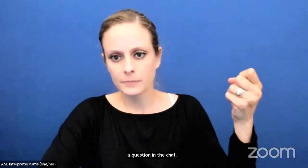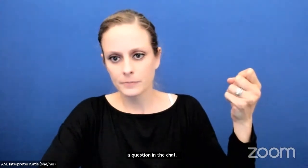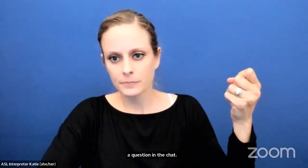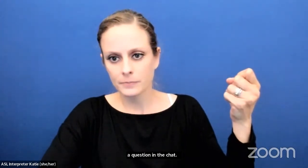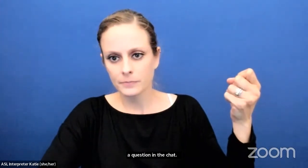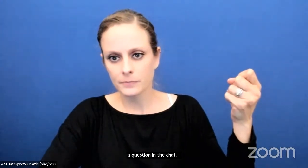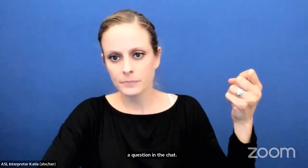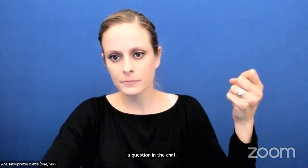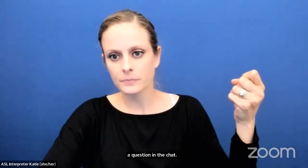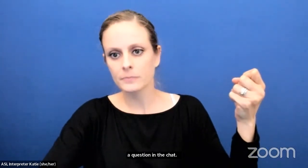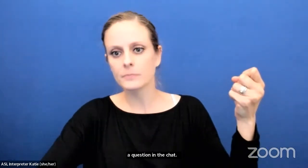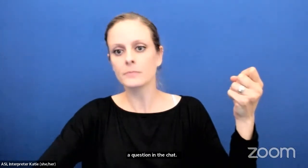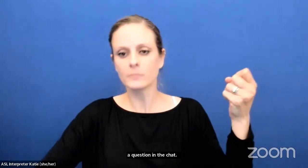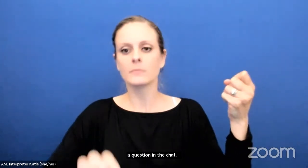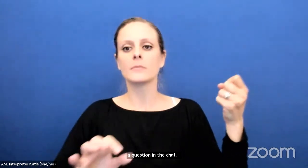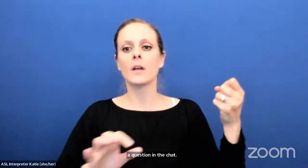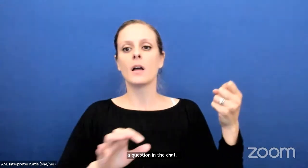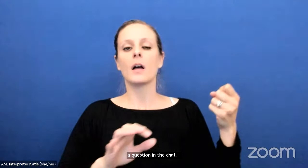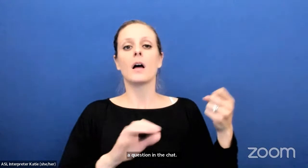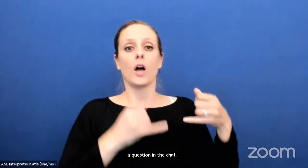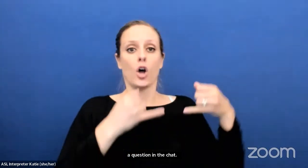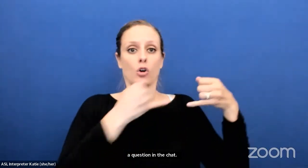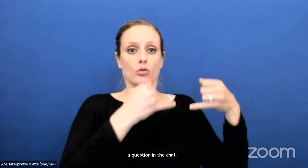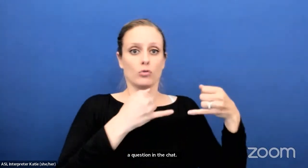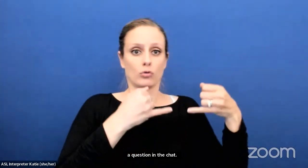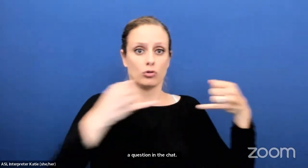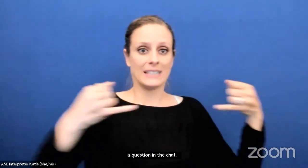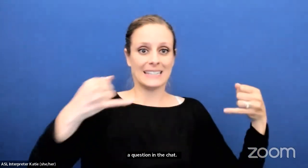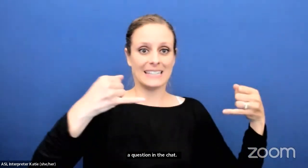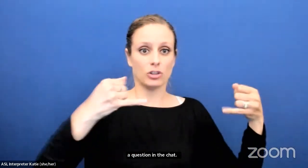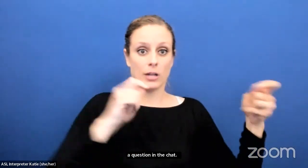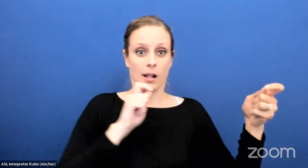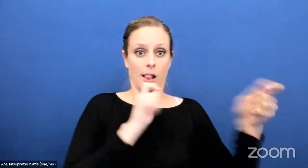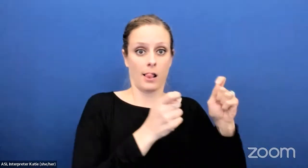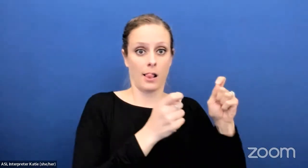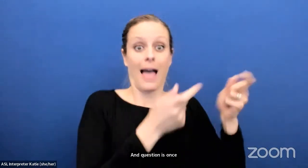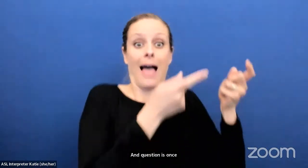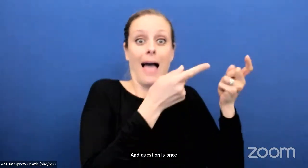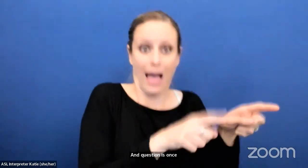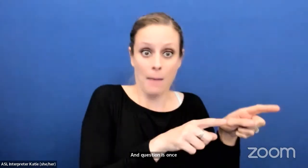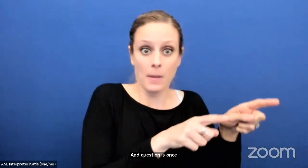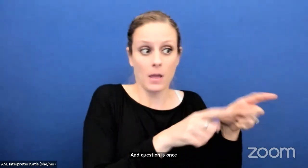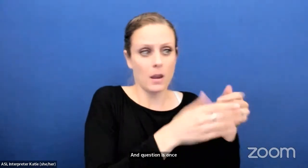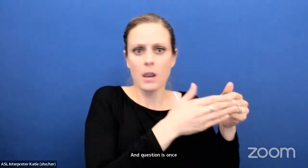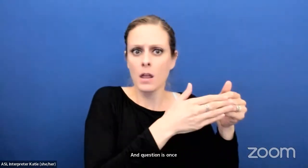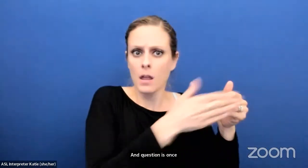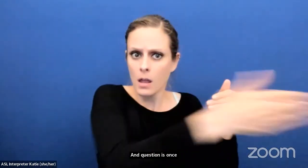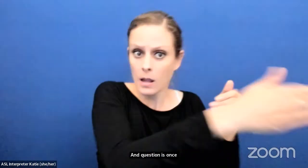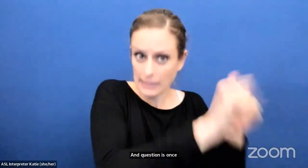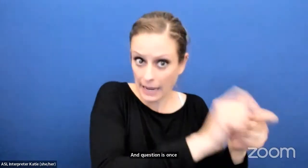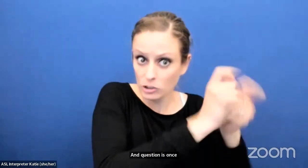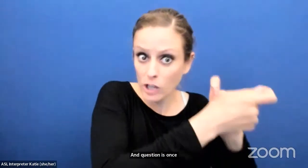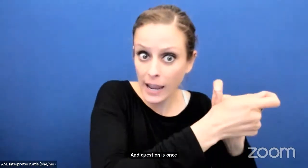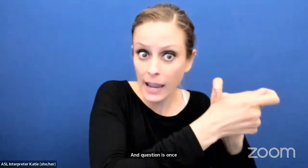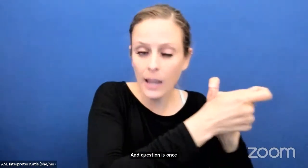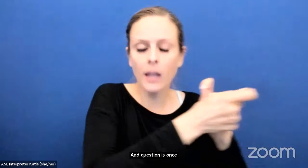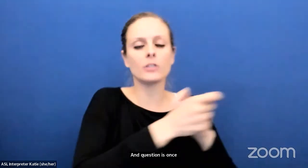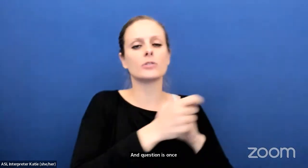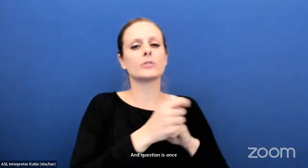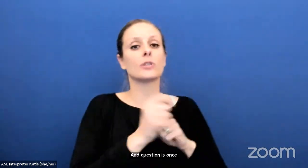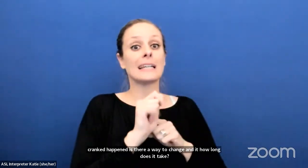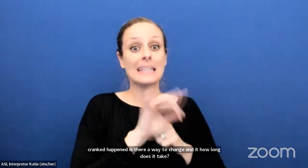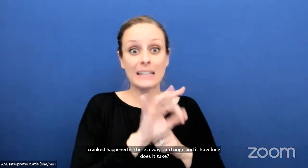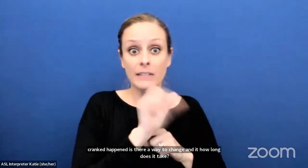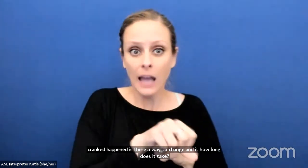the question is, once redistricting has happened, is there a way to change it? How long does it take? We will bring that up in our